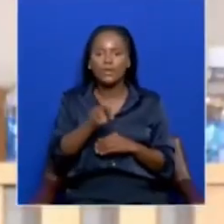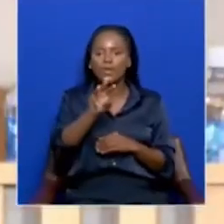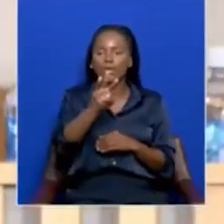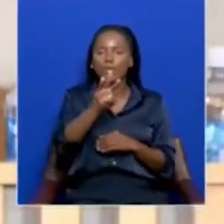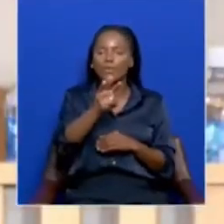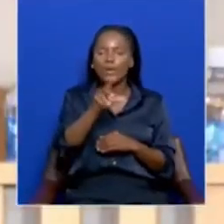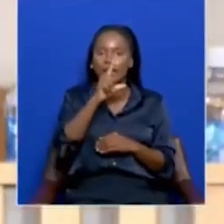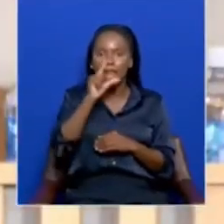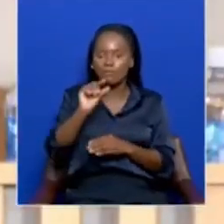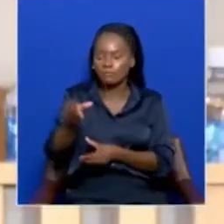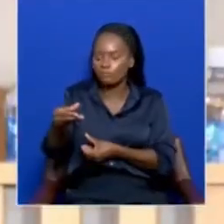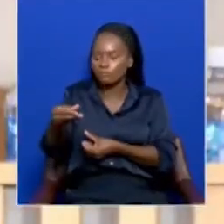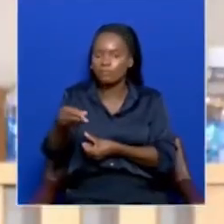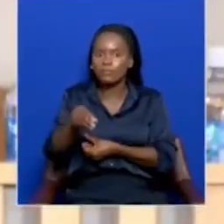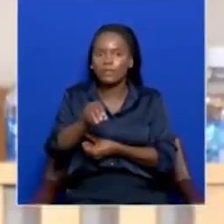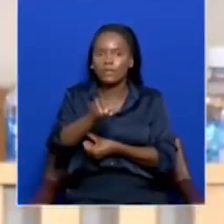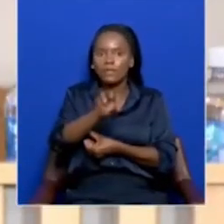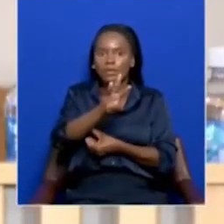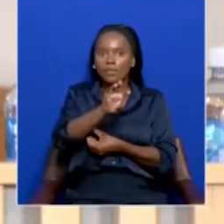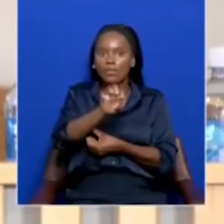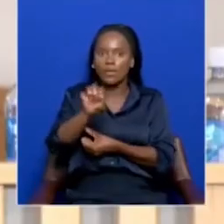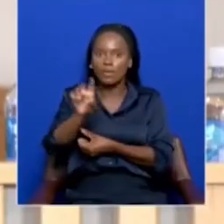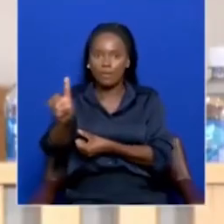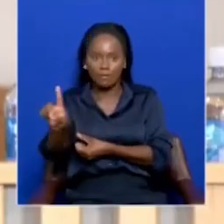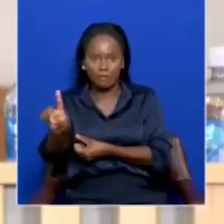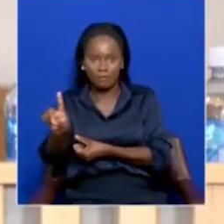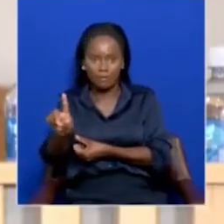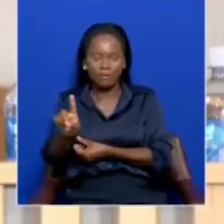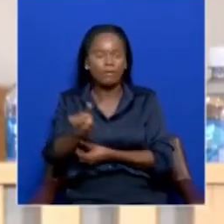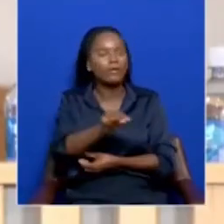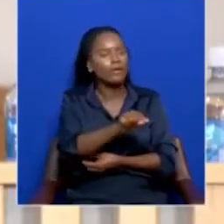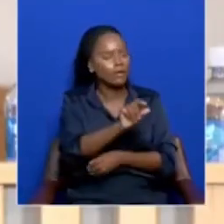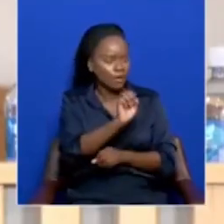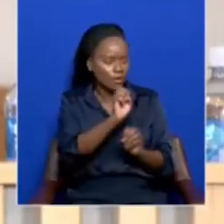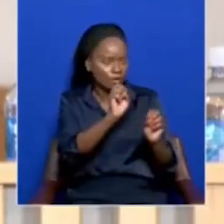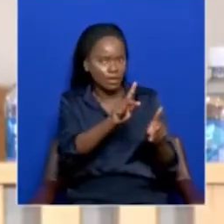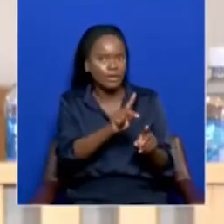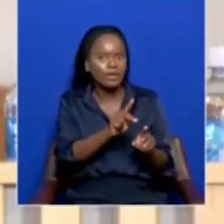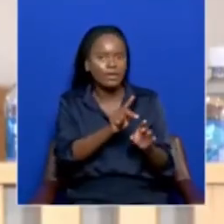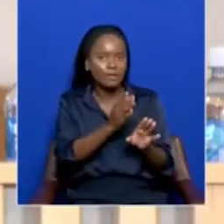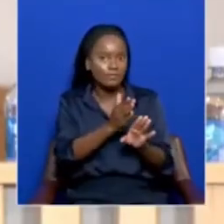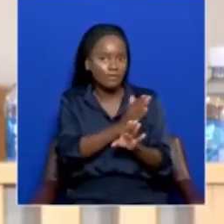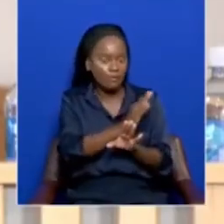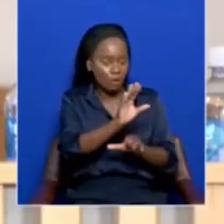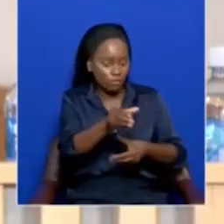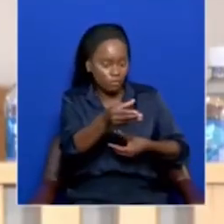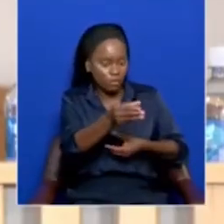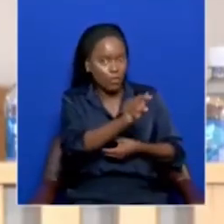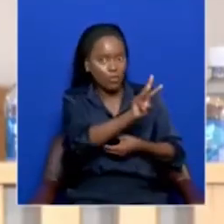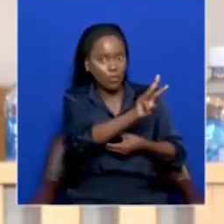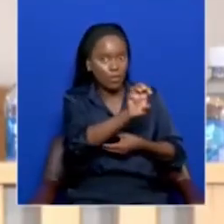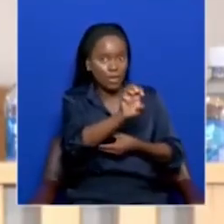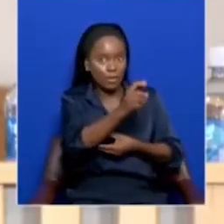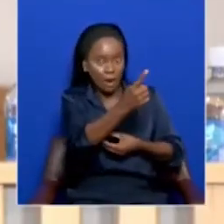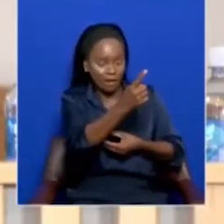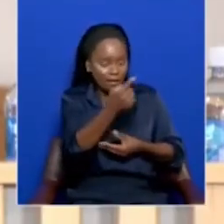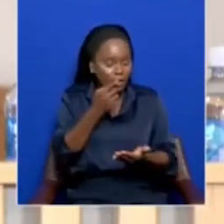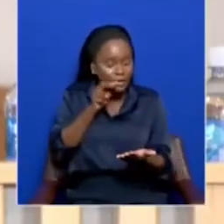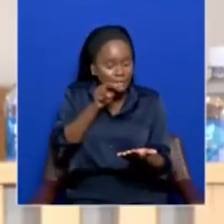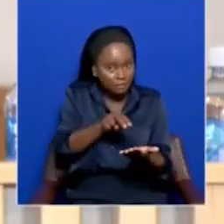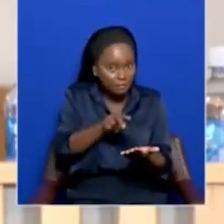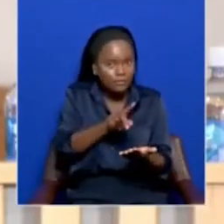accuracy, you stated that you send the email to the